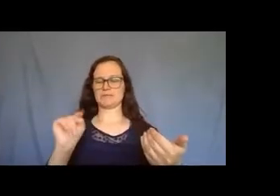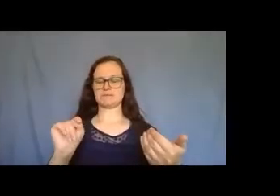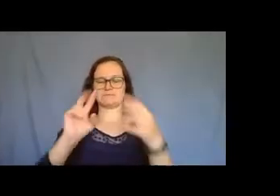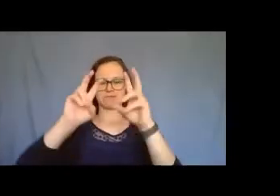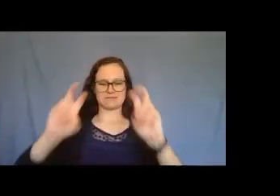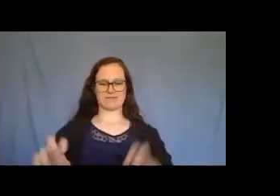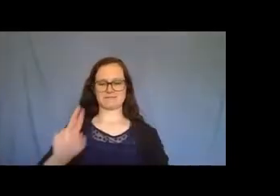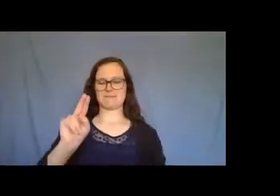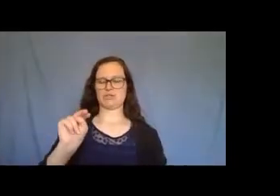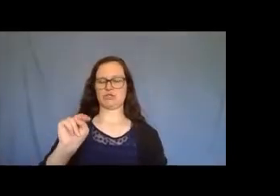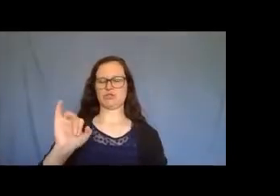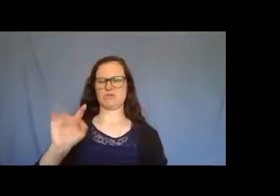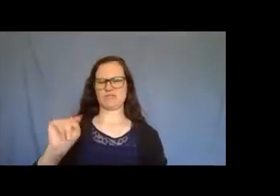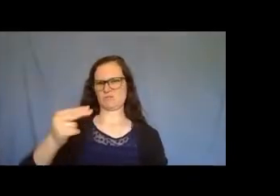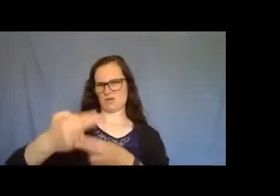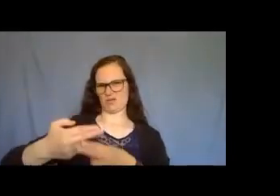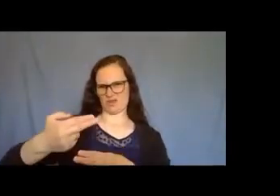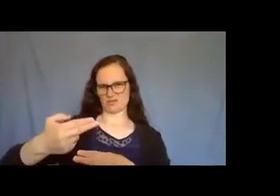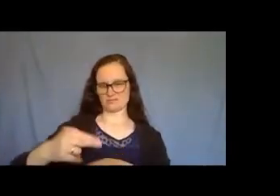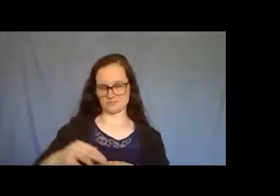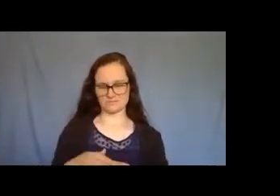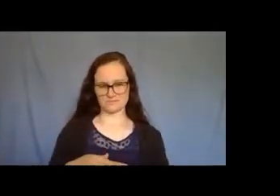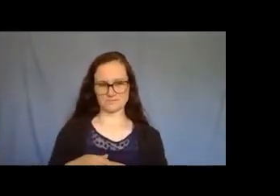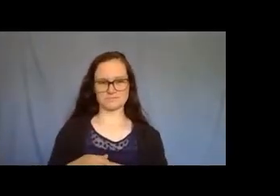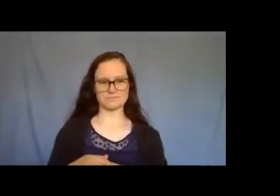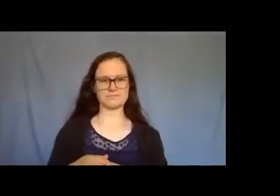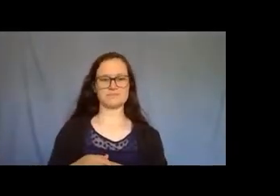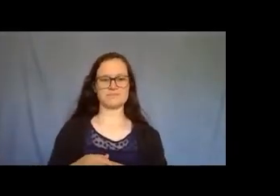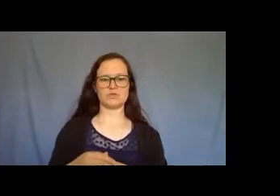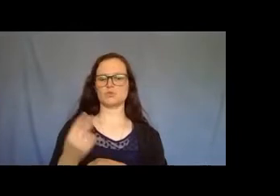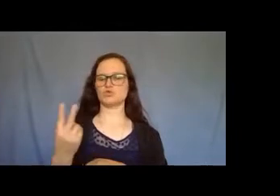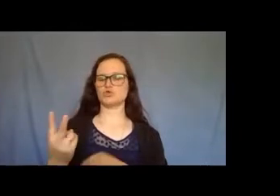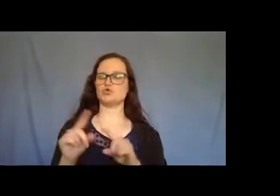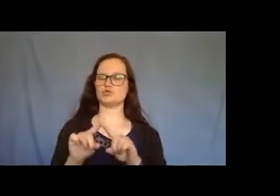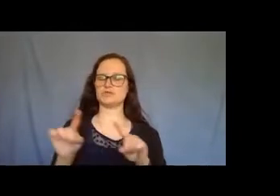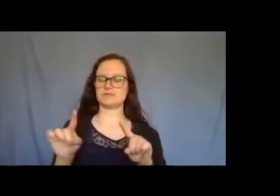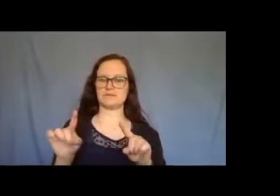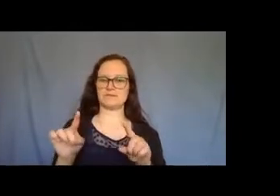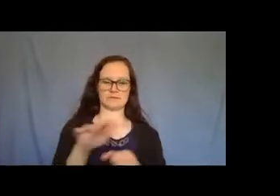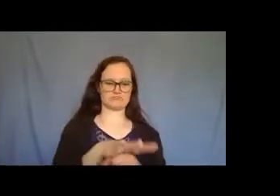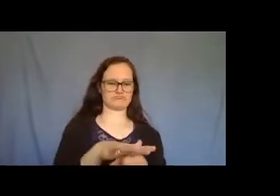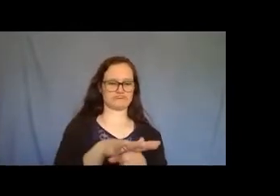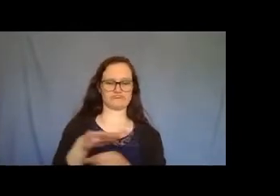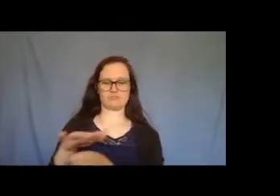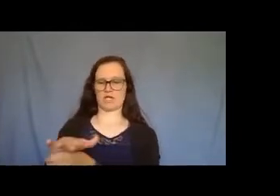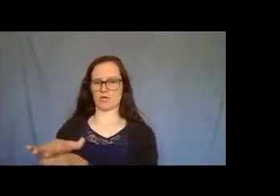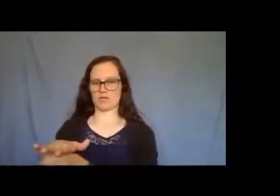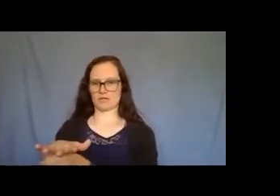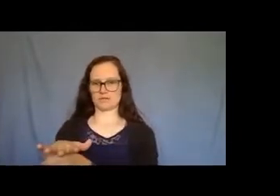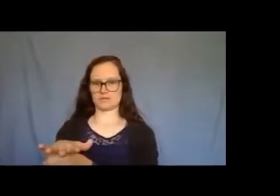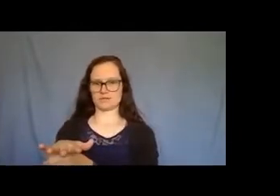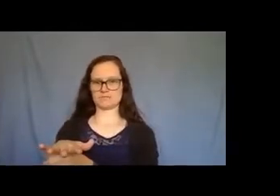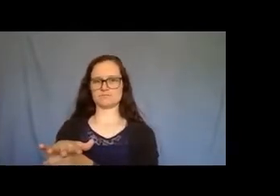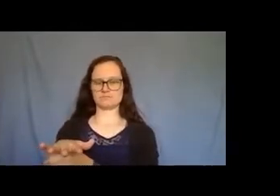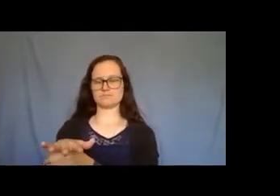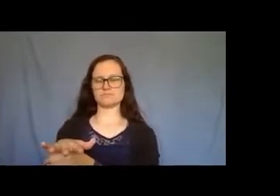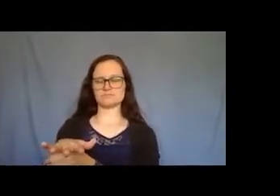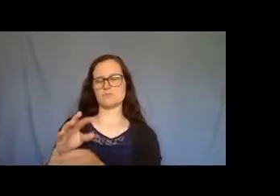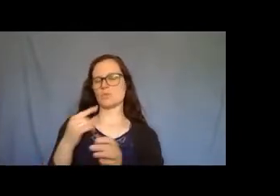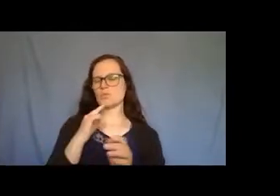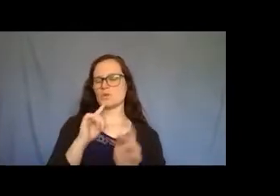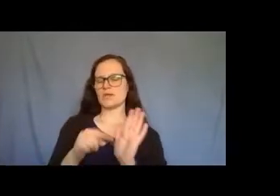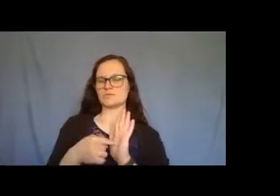these are physiographic regions of the watershed that represent more or less a